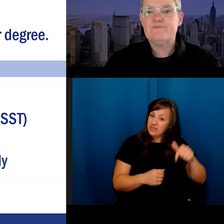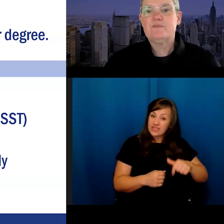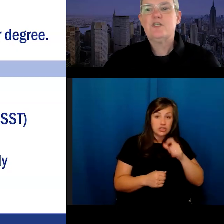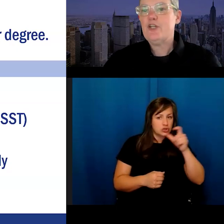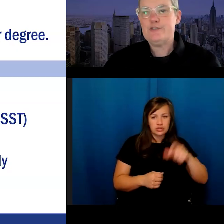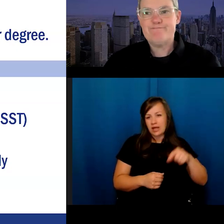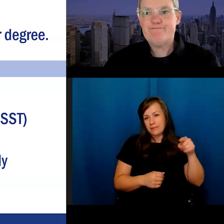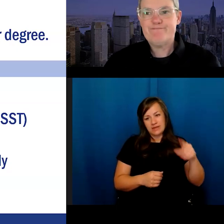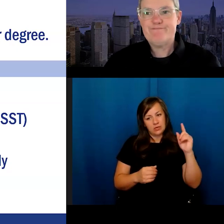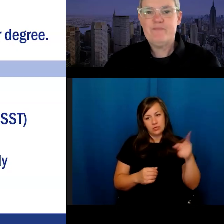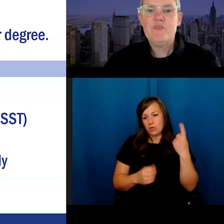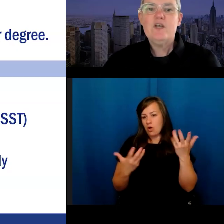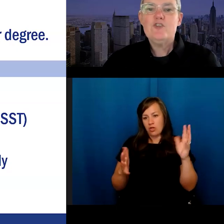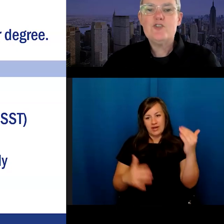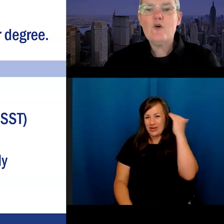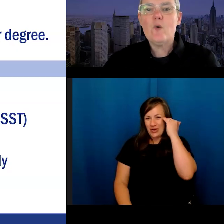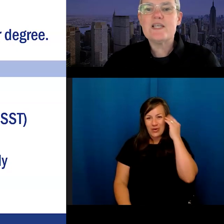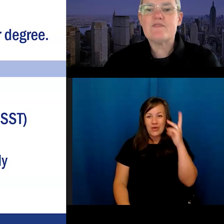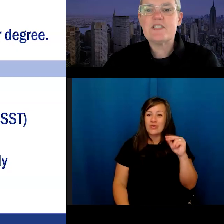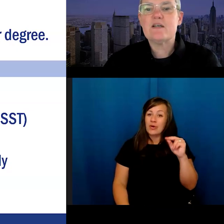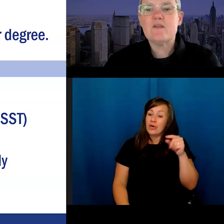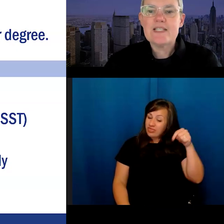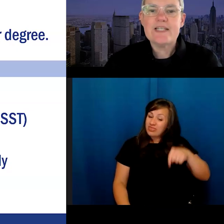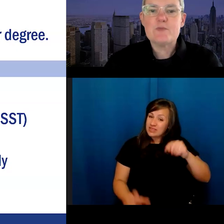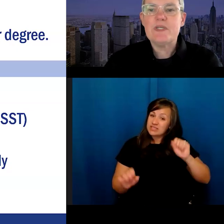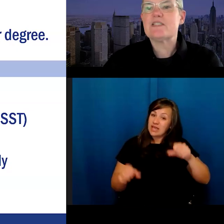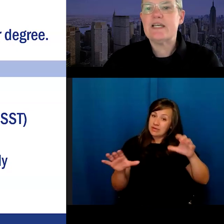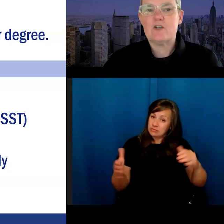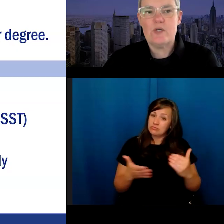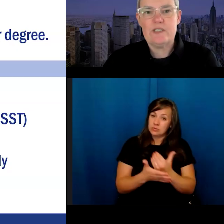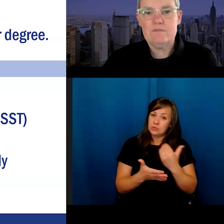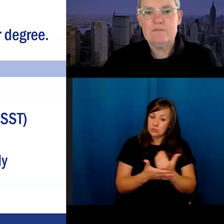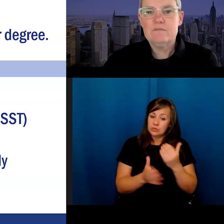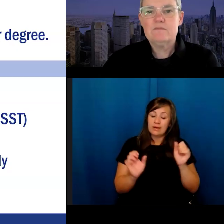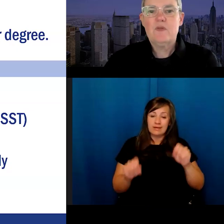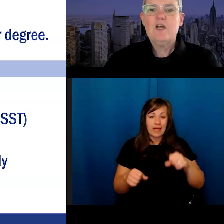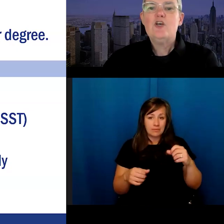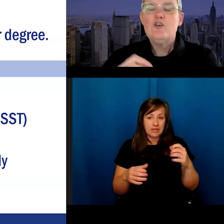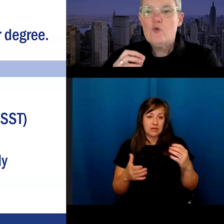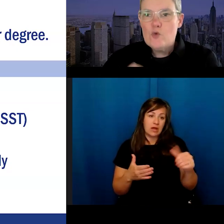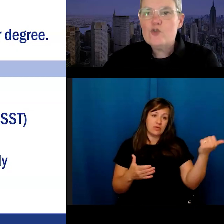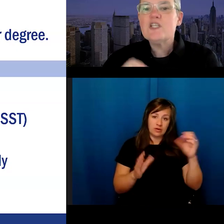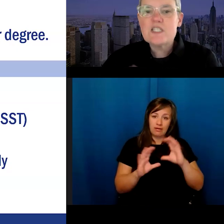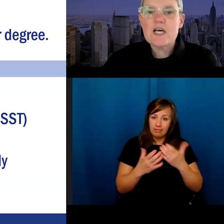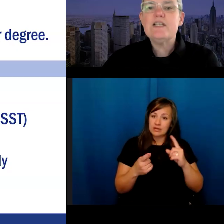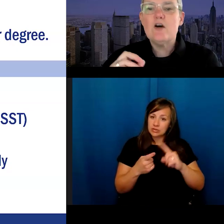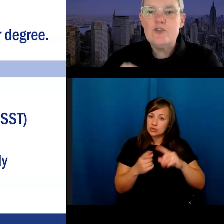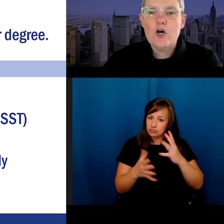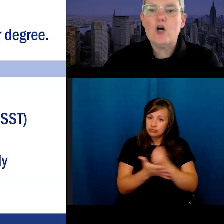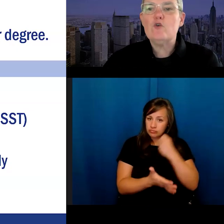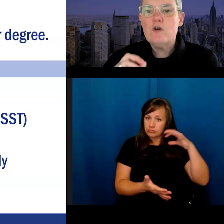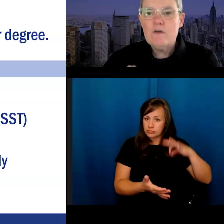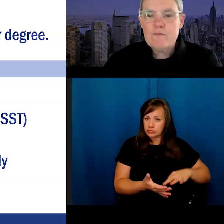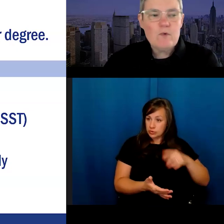know. No. You don't always have to take a class at SPS to get credit. You can study